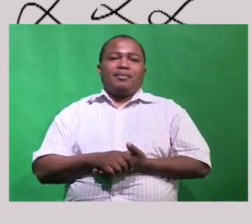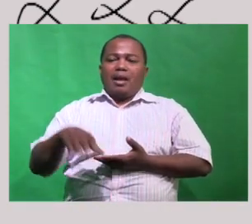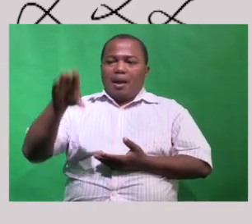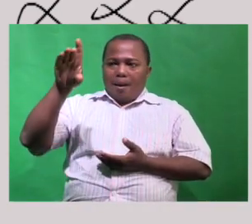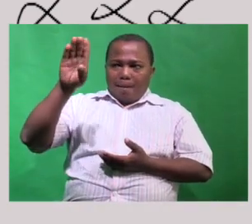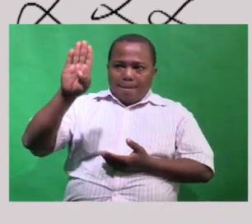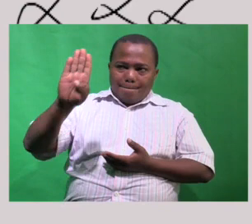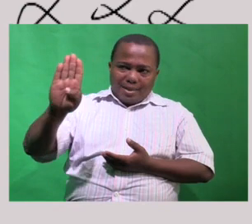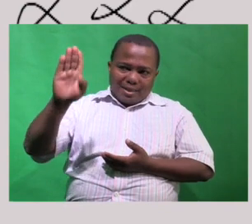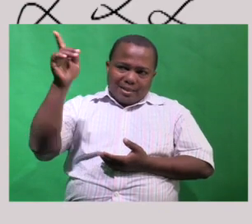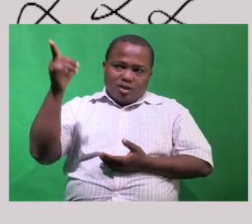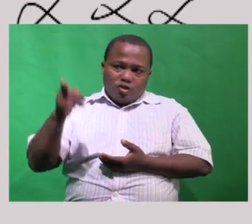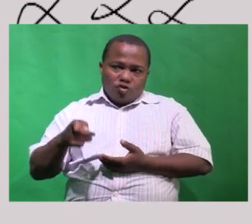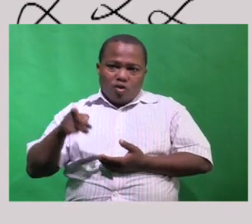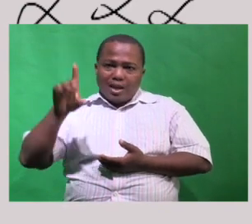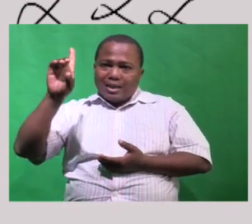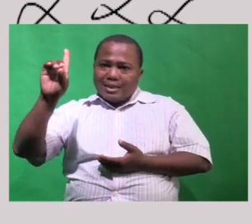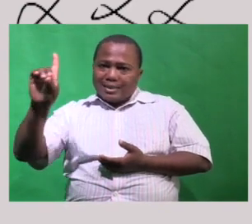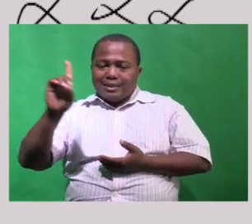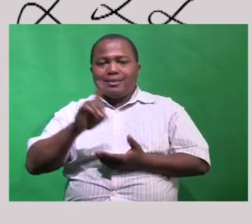BD.